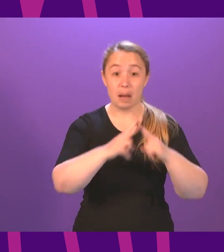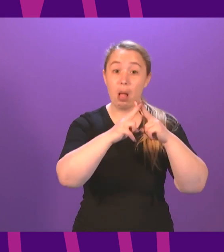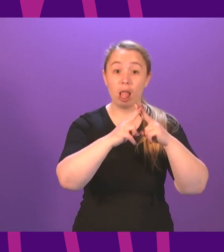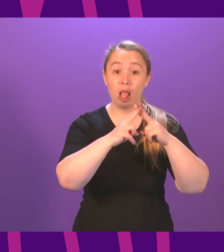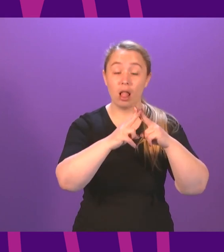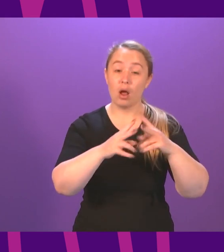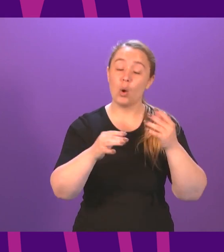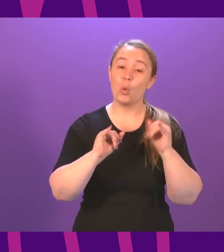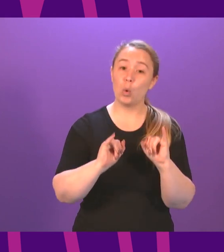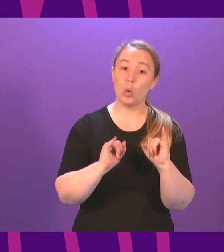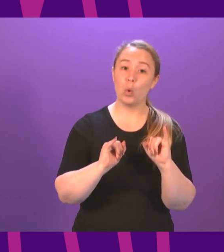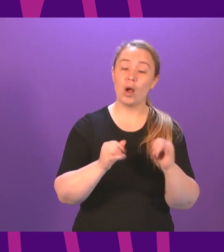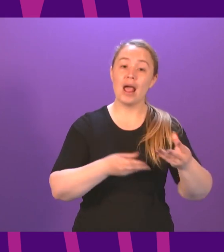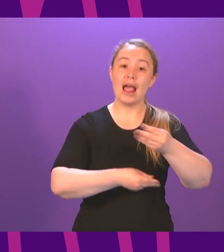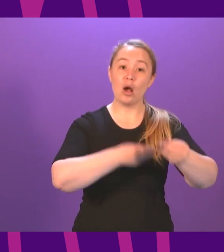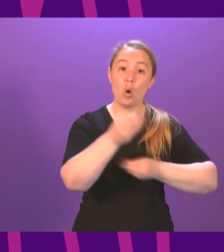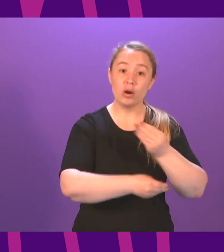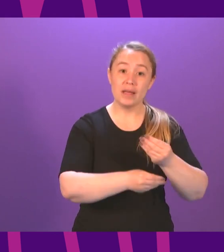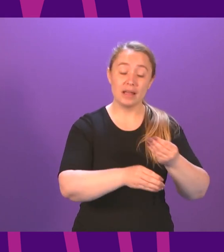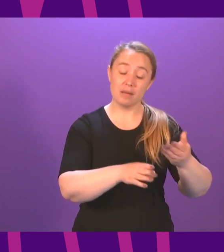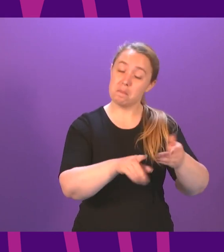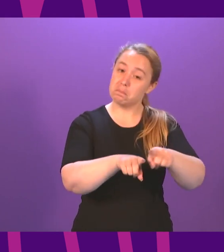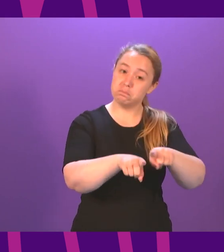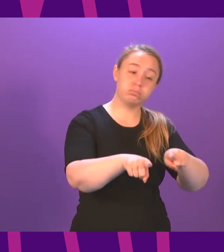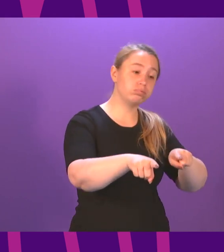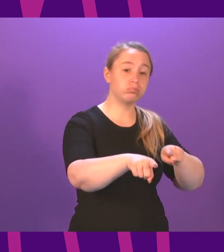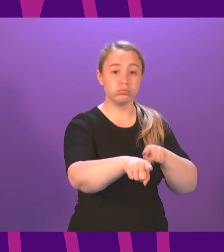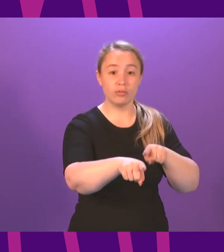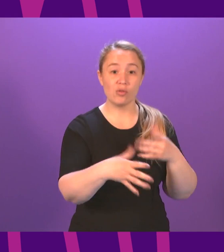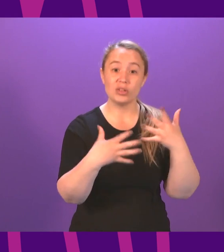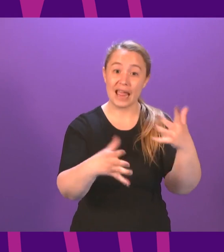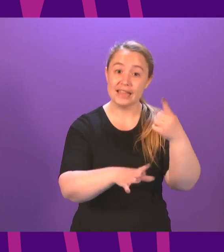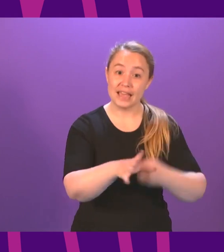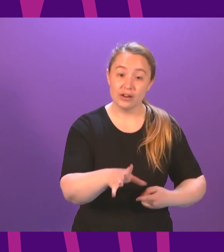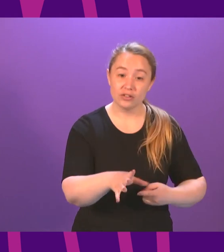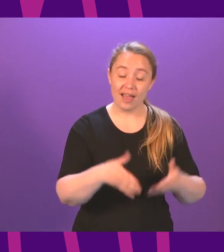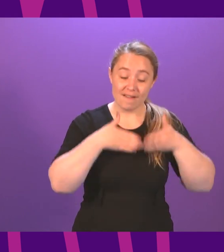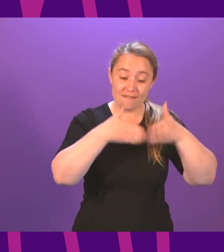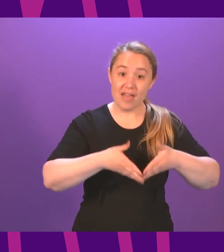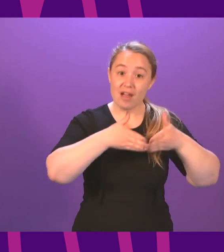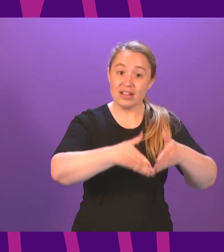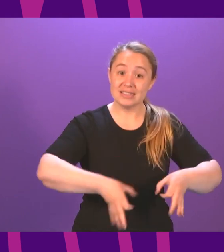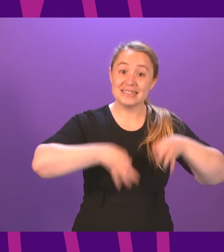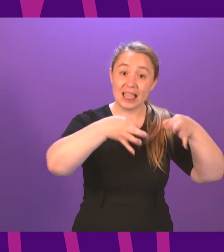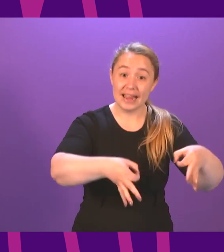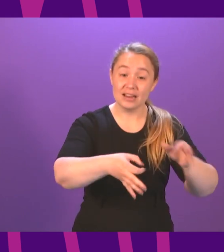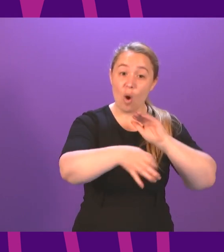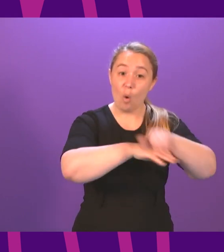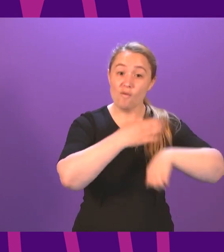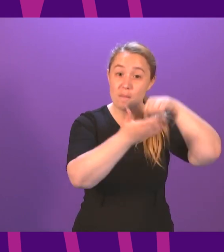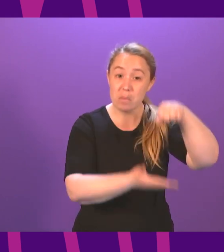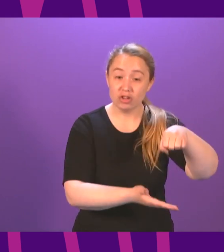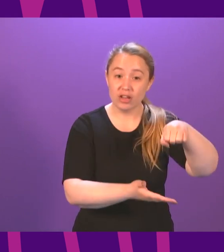highs. Our economy stagnated before the rest of the UK for a decade. Ferries delayed or over budget. Violent